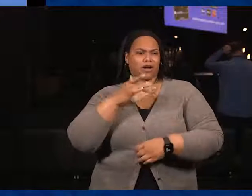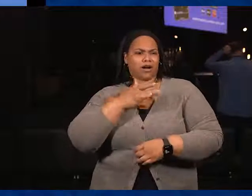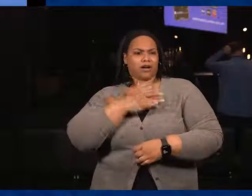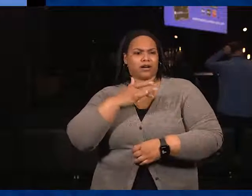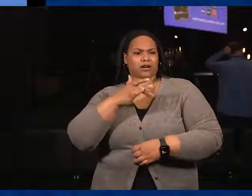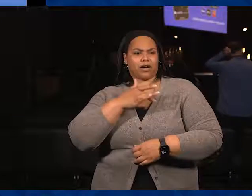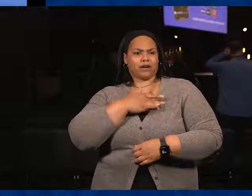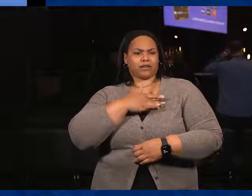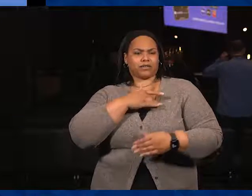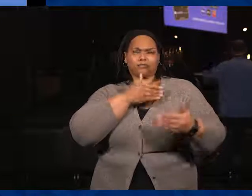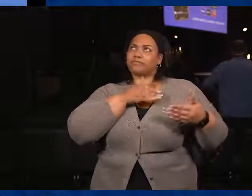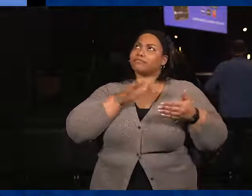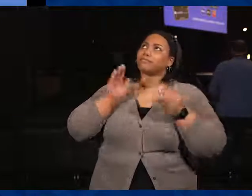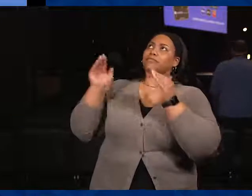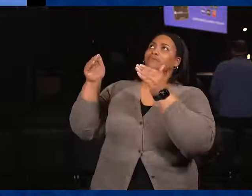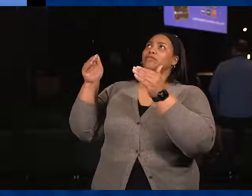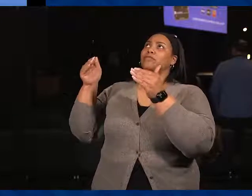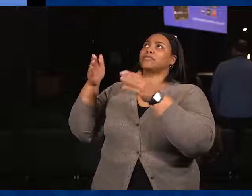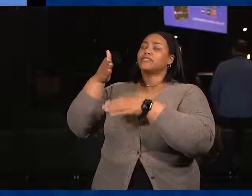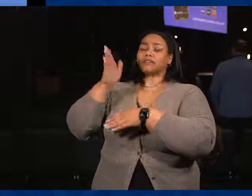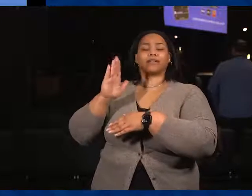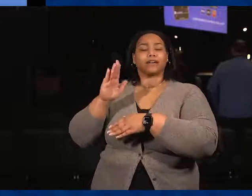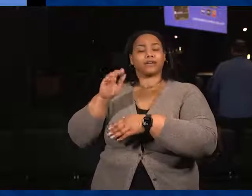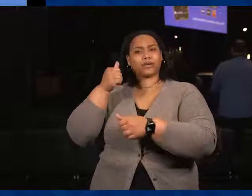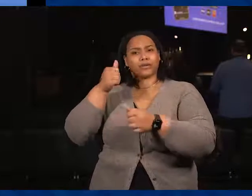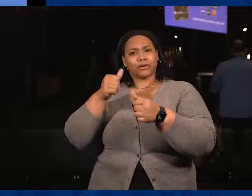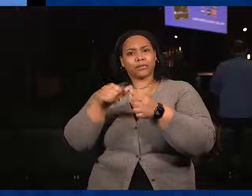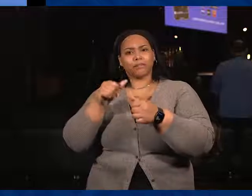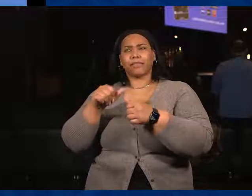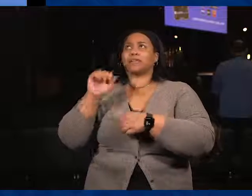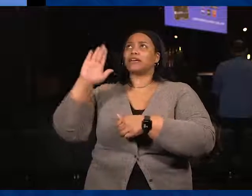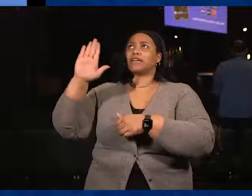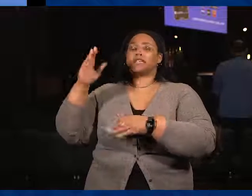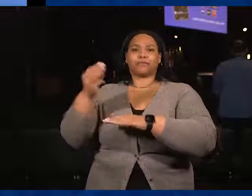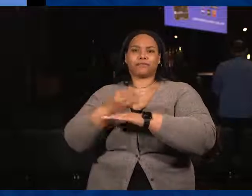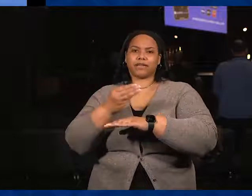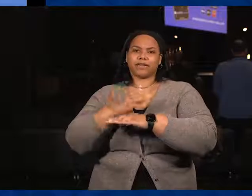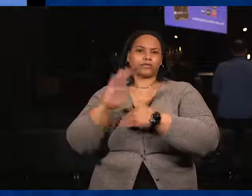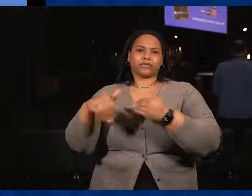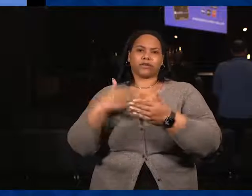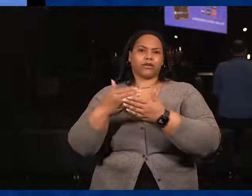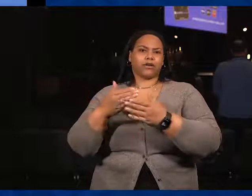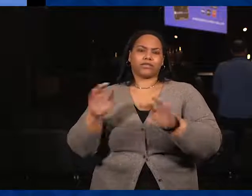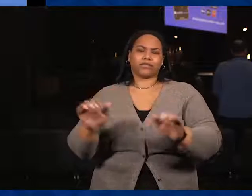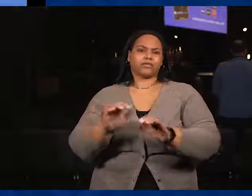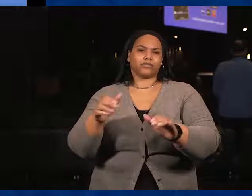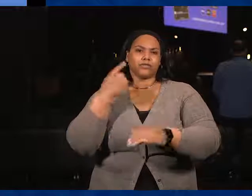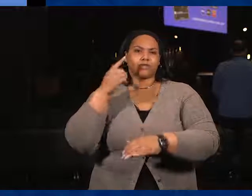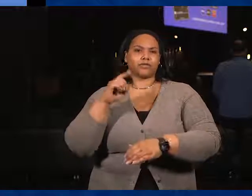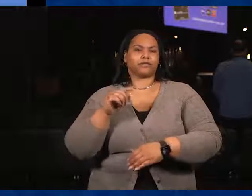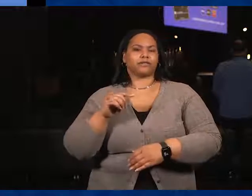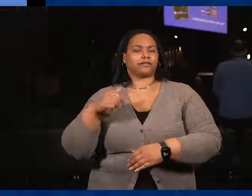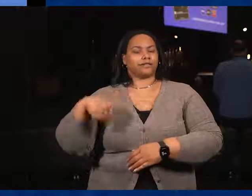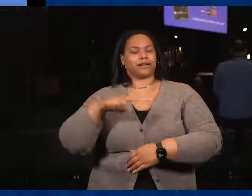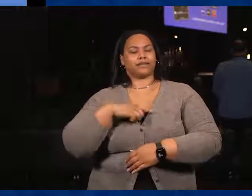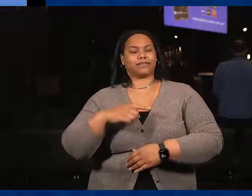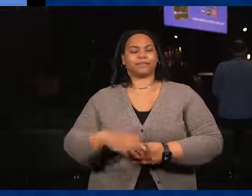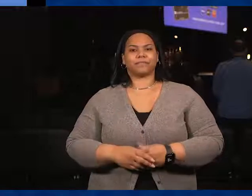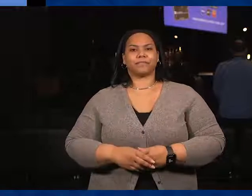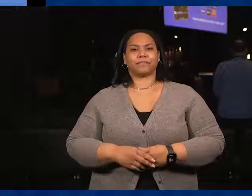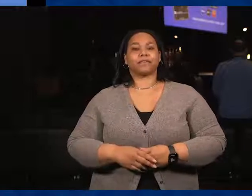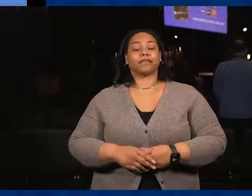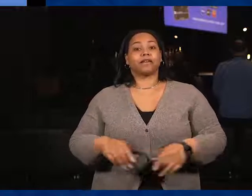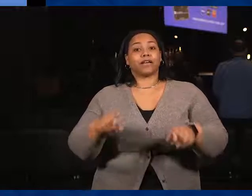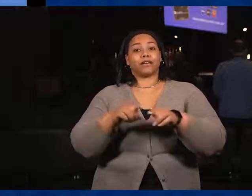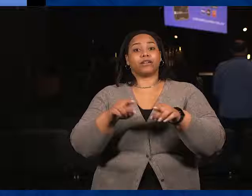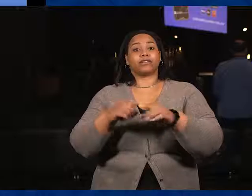in a posture and remember Jesus's ministry and what he did for us. It's just preparing us for that Lenten season. And it's also gonna kick off our